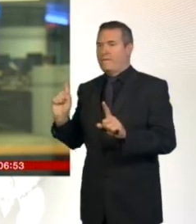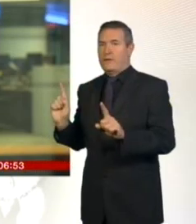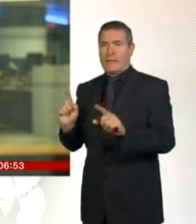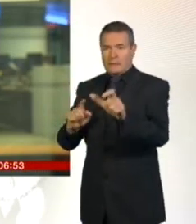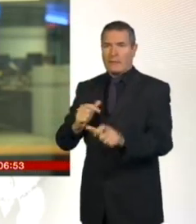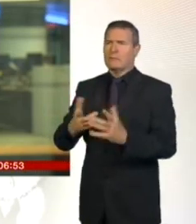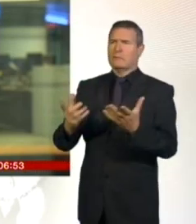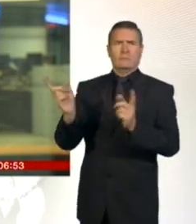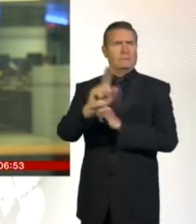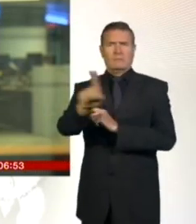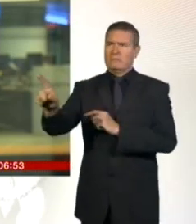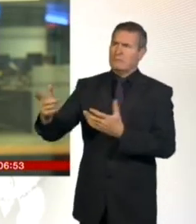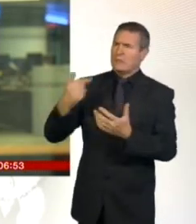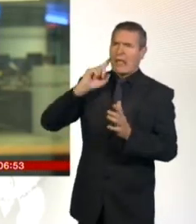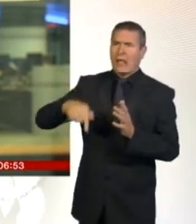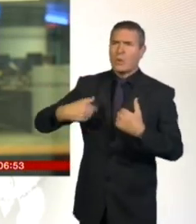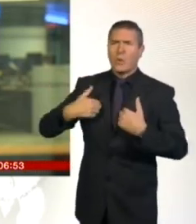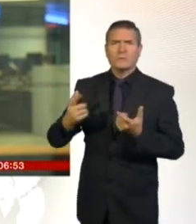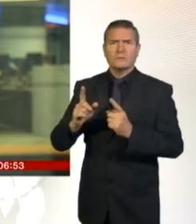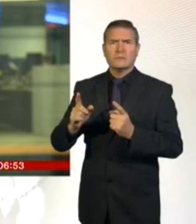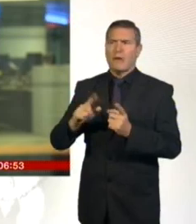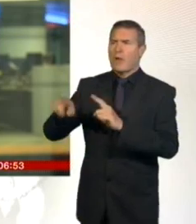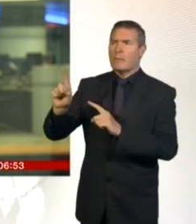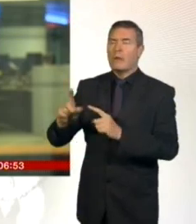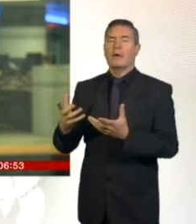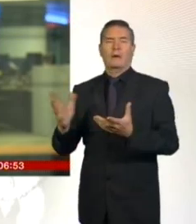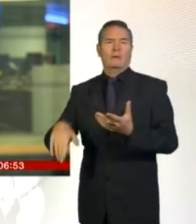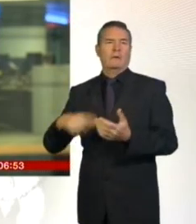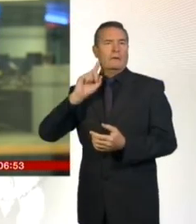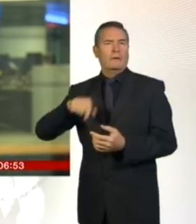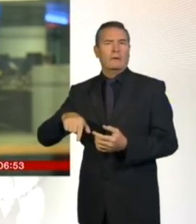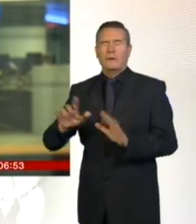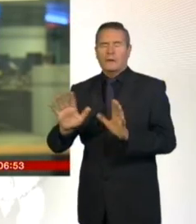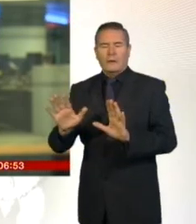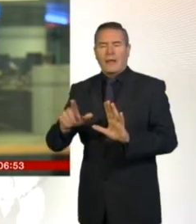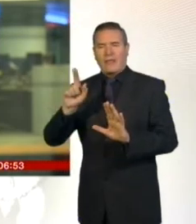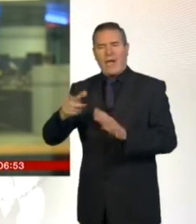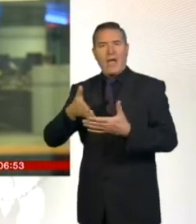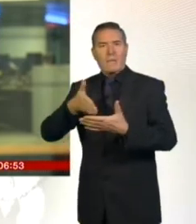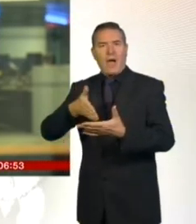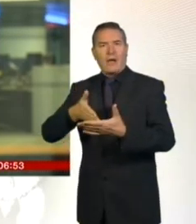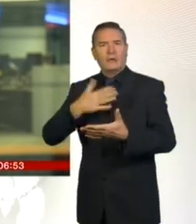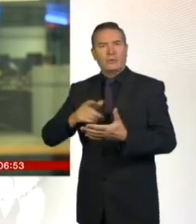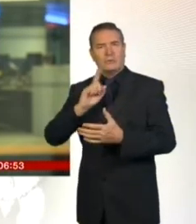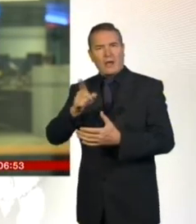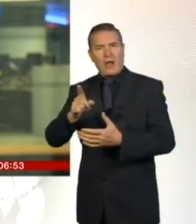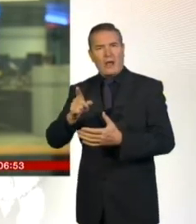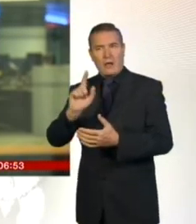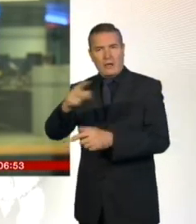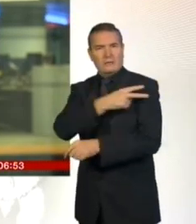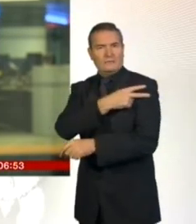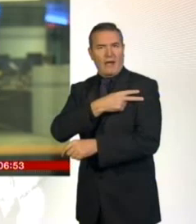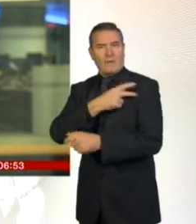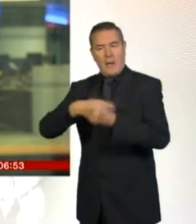ignored or they only get spoken to by the other person they're with. And what we're trying to do is instill a level of confidence